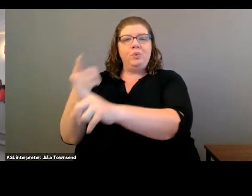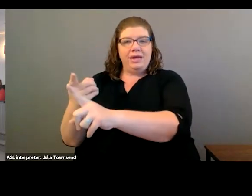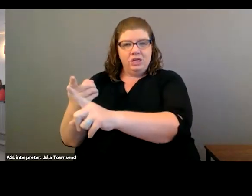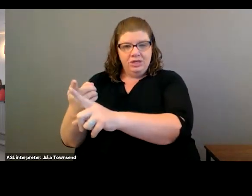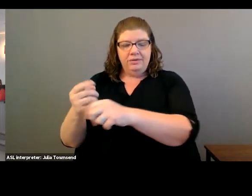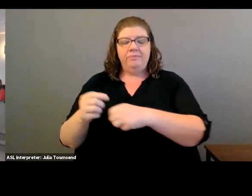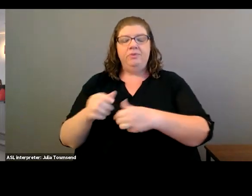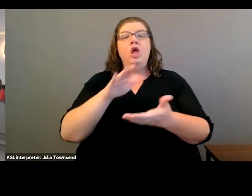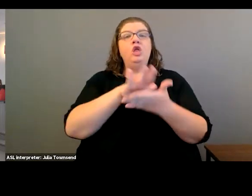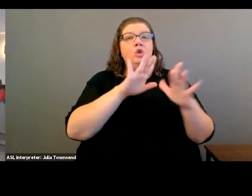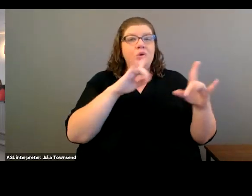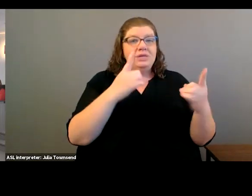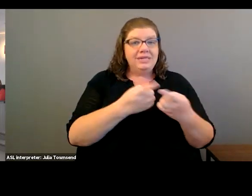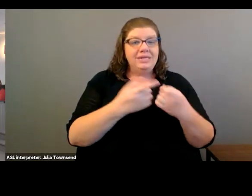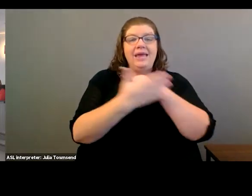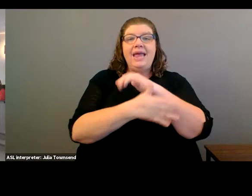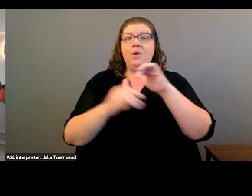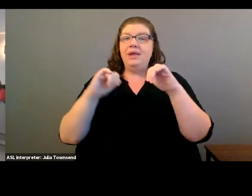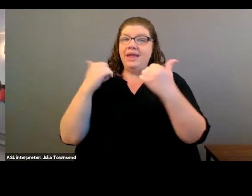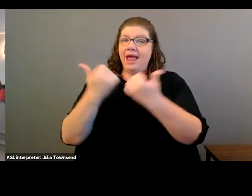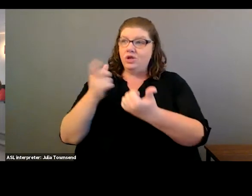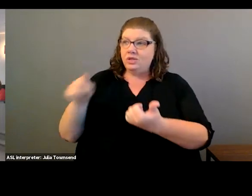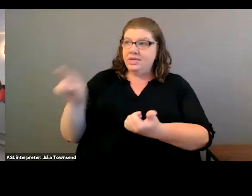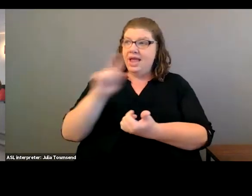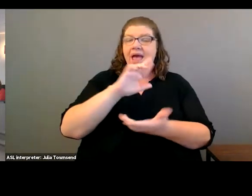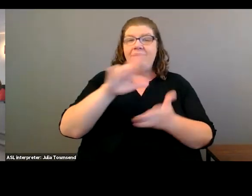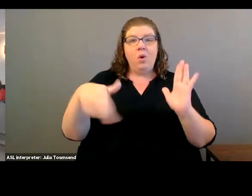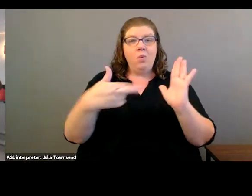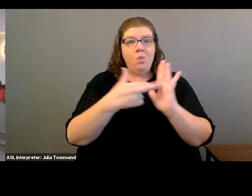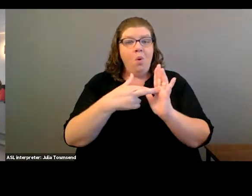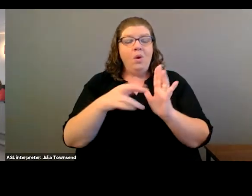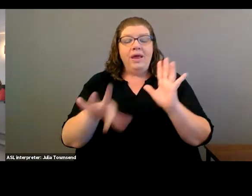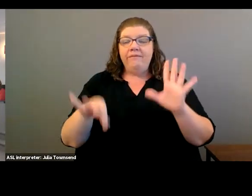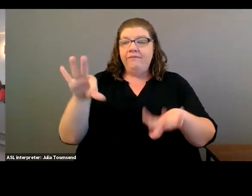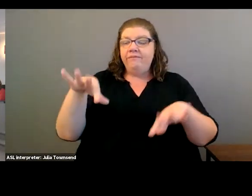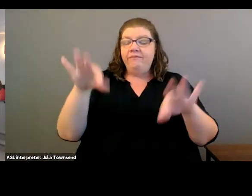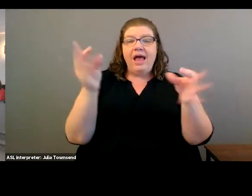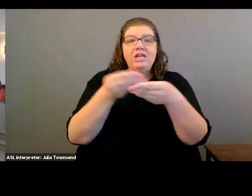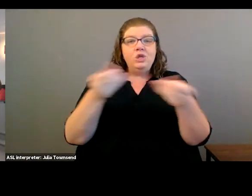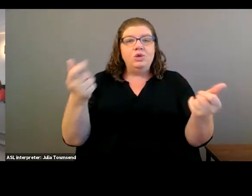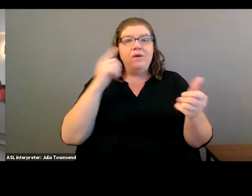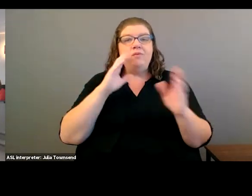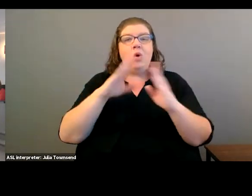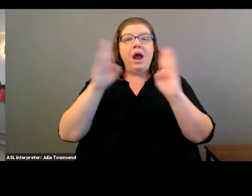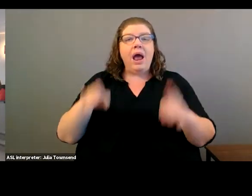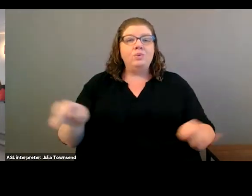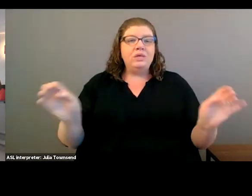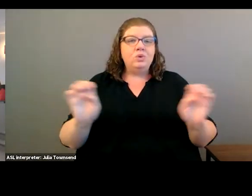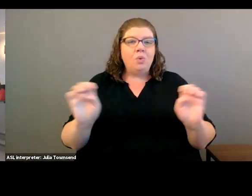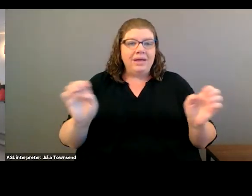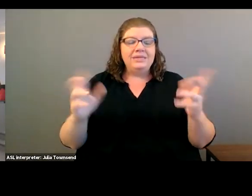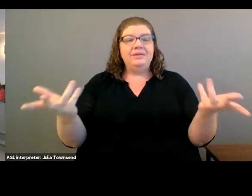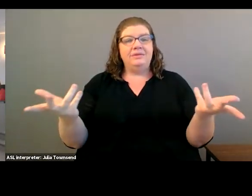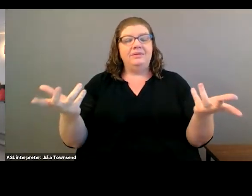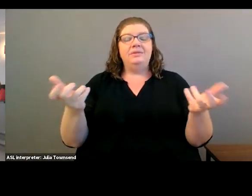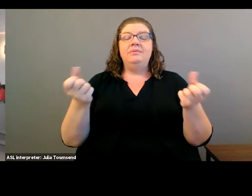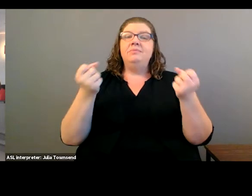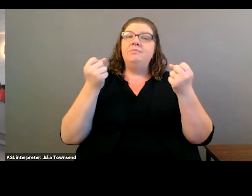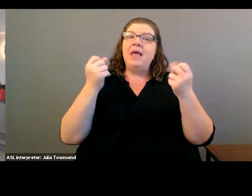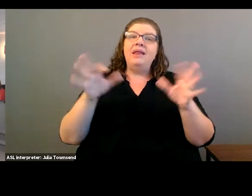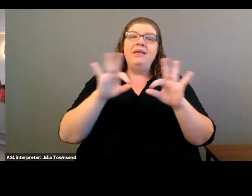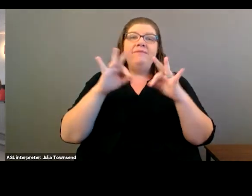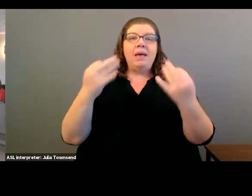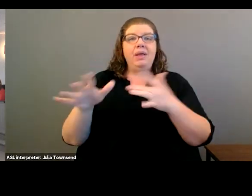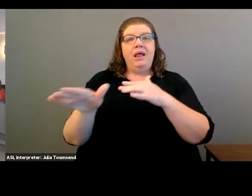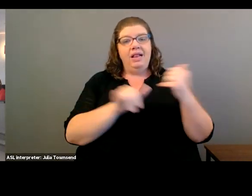and county agencies have a role to play in finding solutions for our housing crisis. More families have left the South